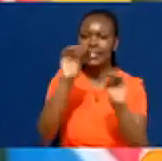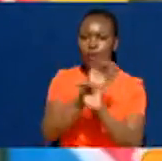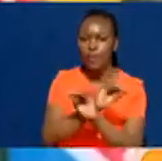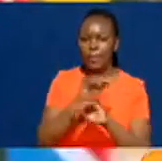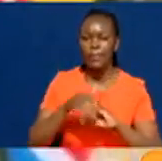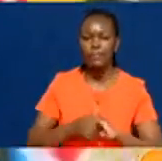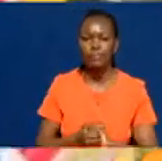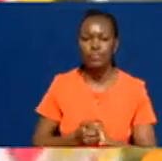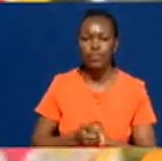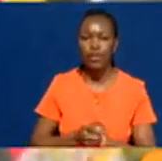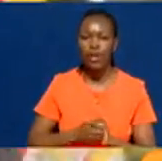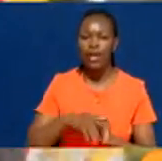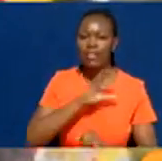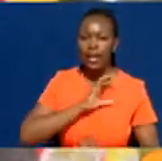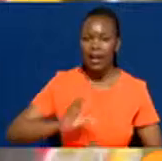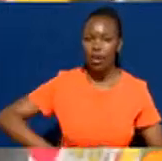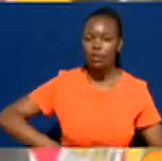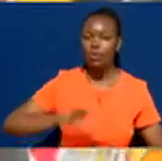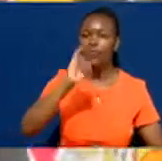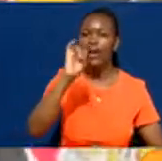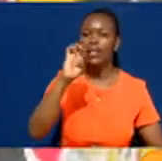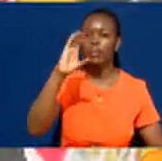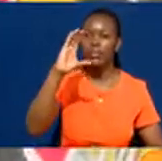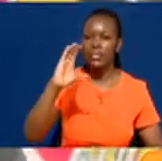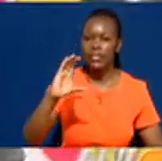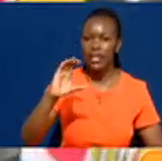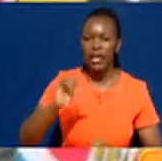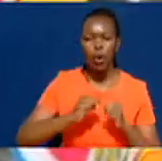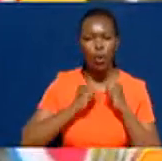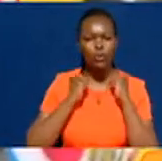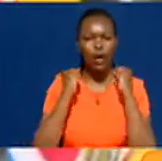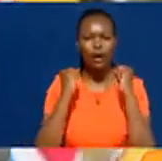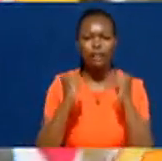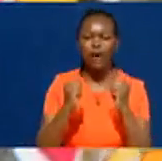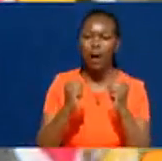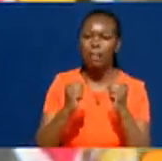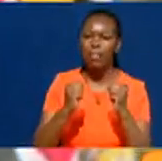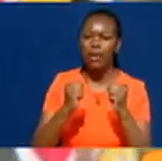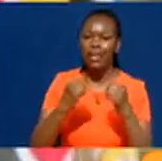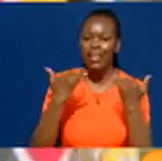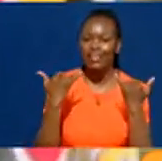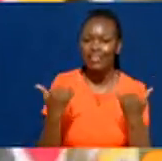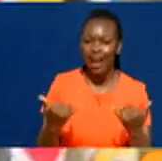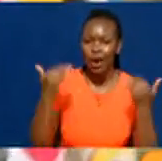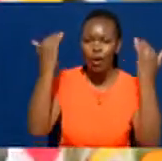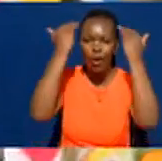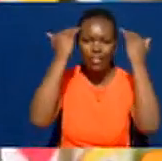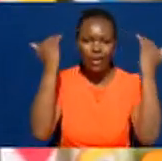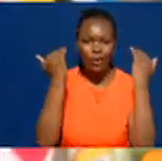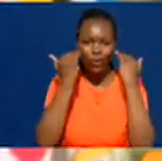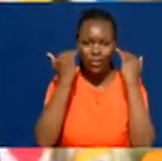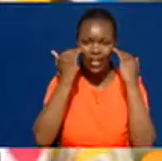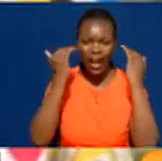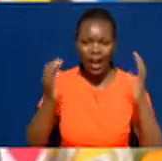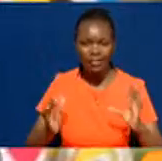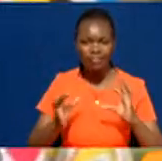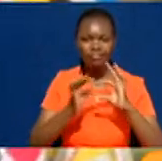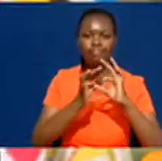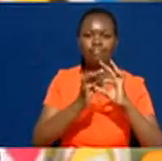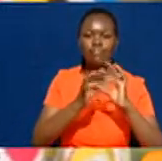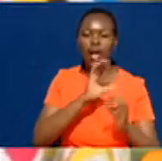The IEBC stood firm. The judiciary has vindicated the IEBC.